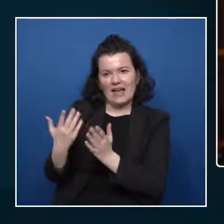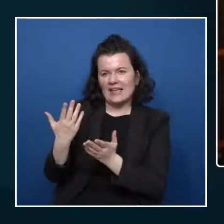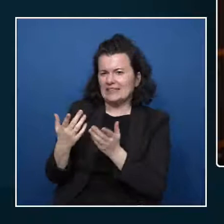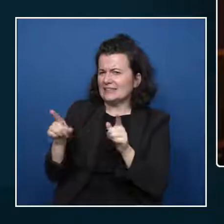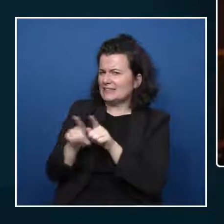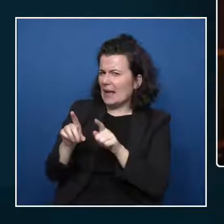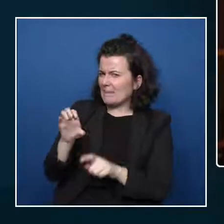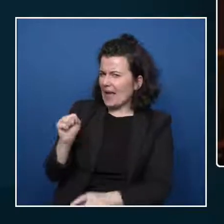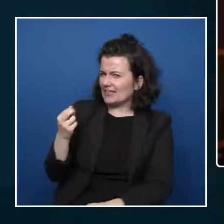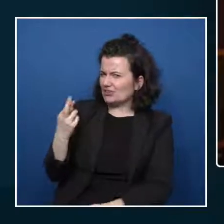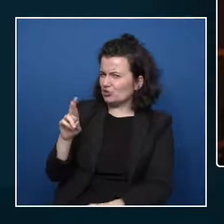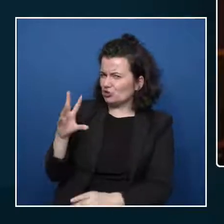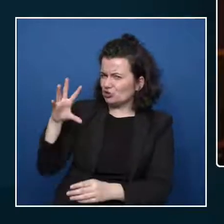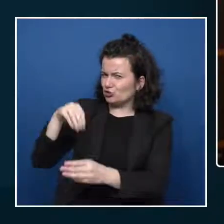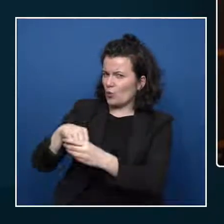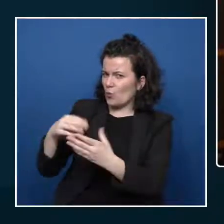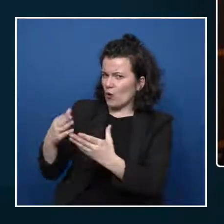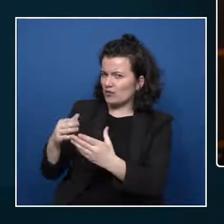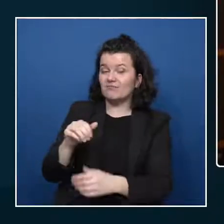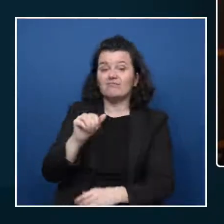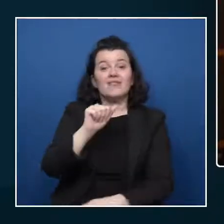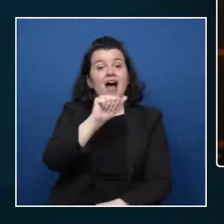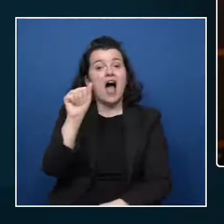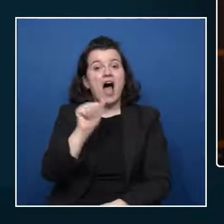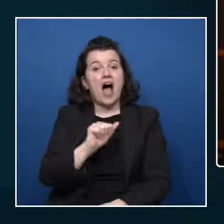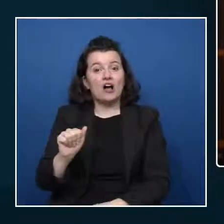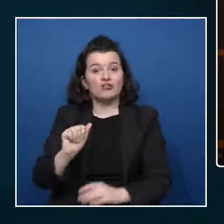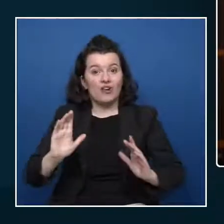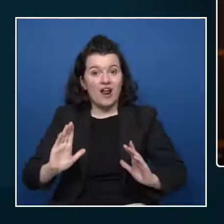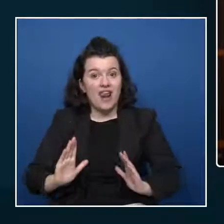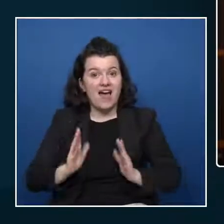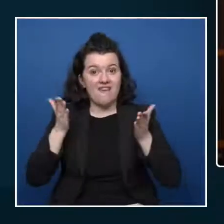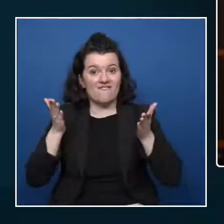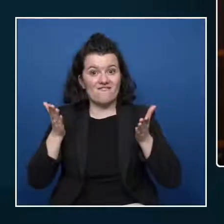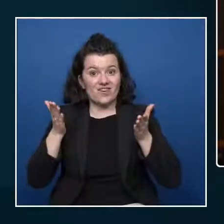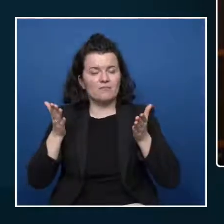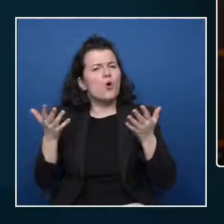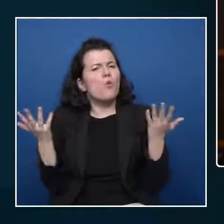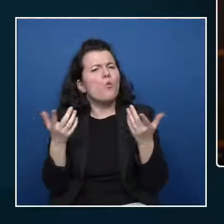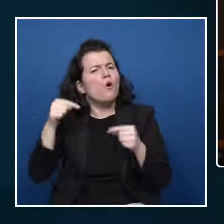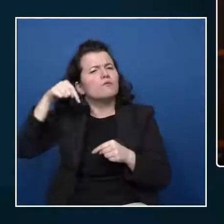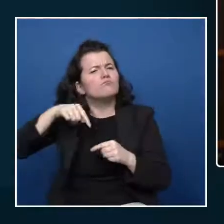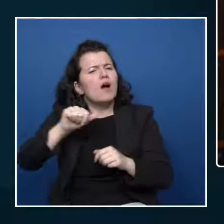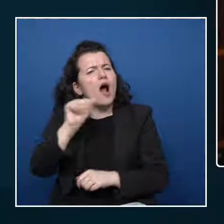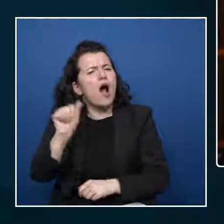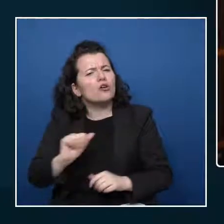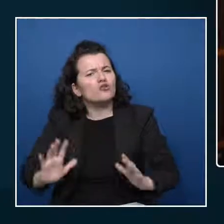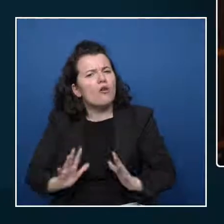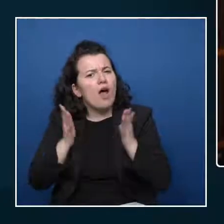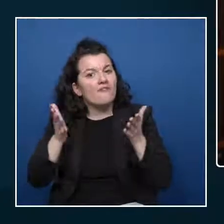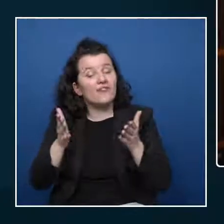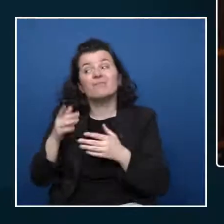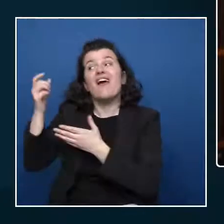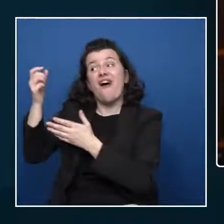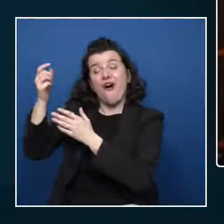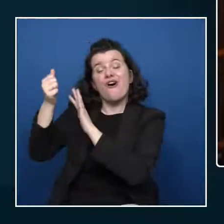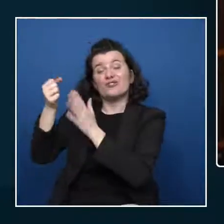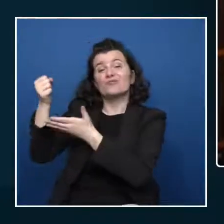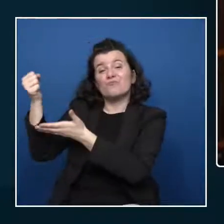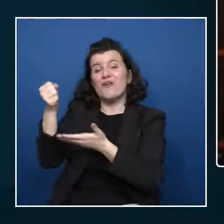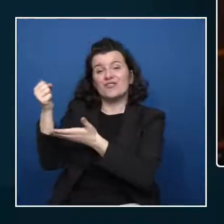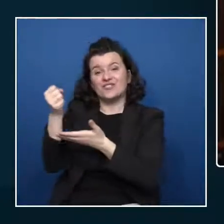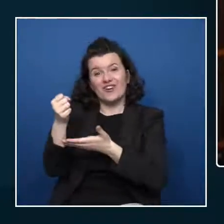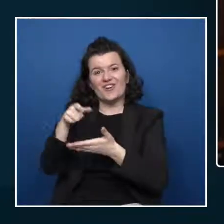Esther, and that is Azure Live. Azure Live is a conference organized by one of our sponsors, Wortel,